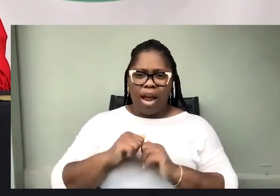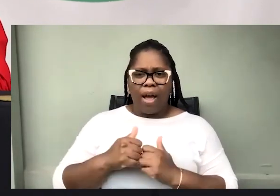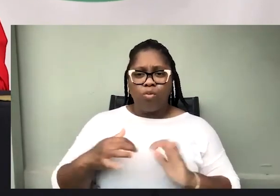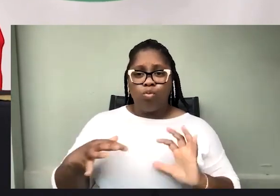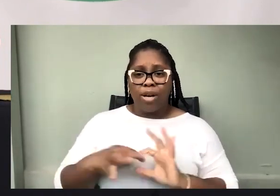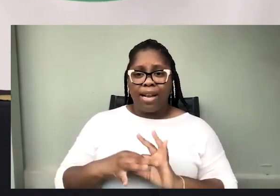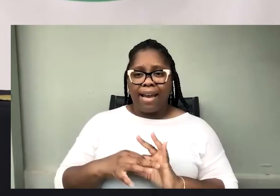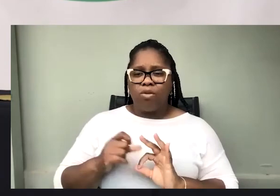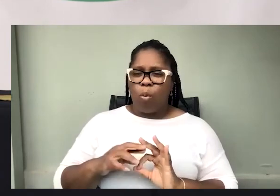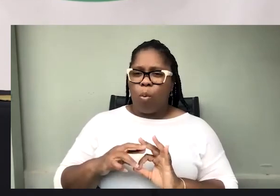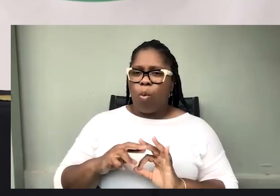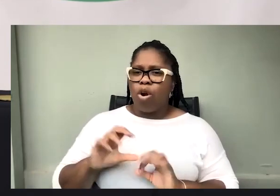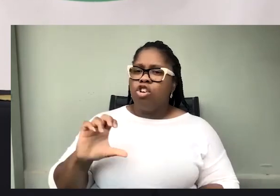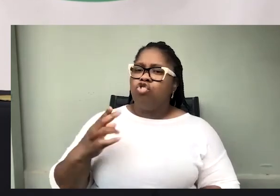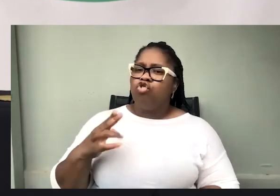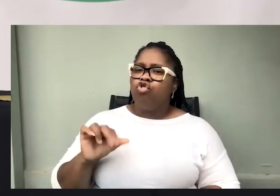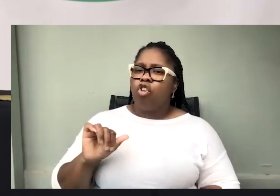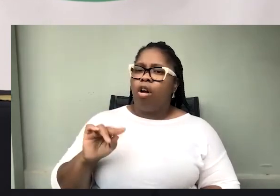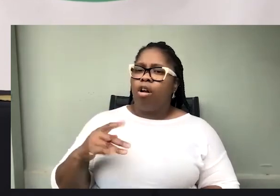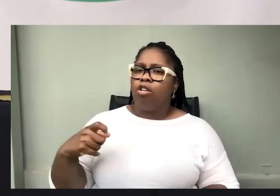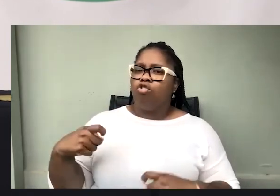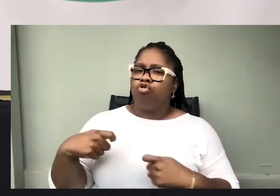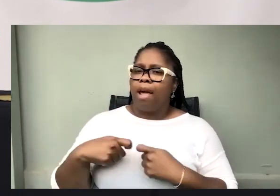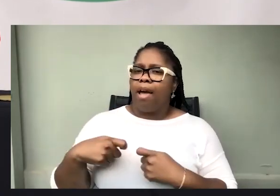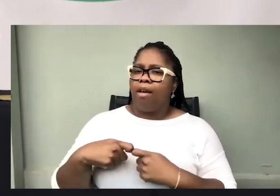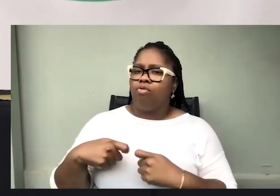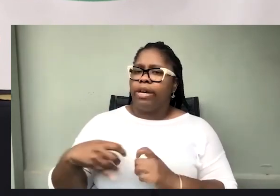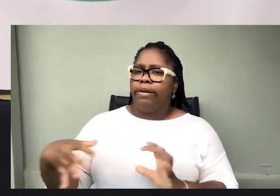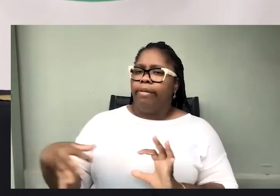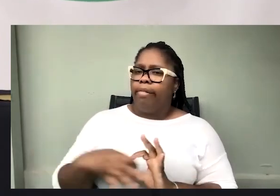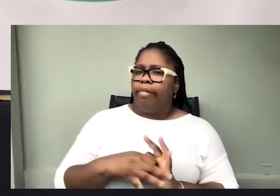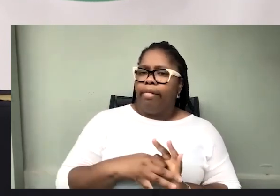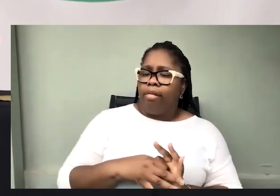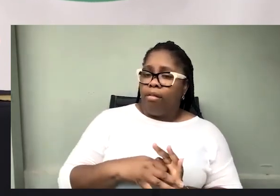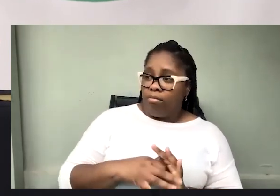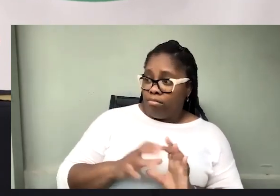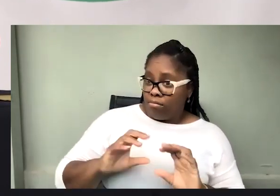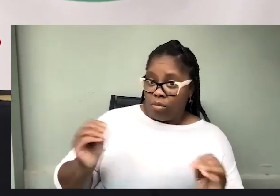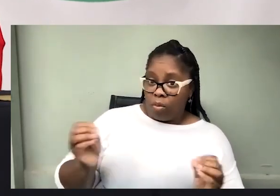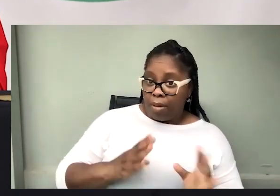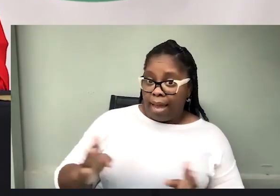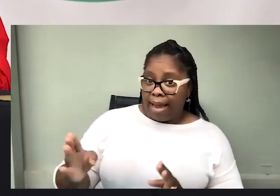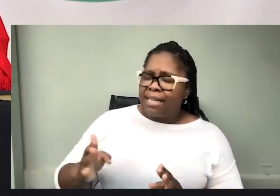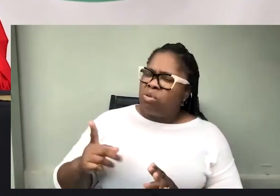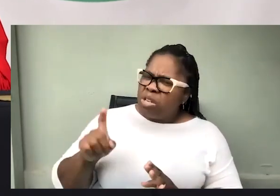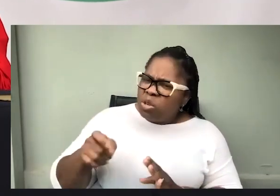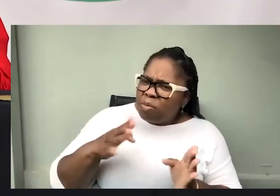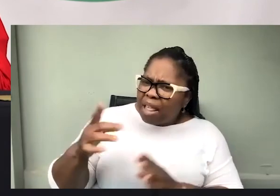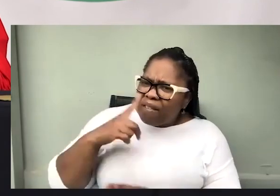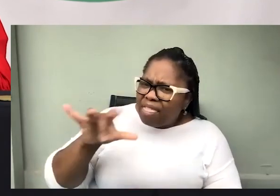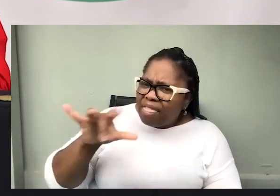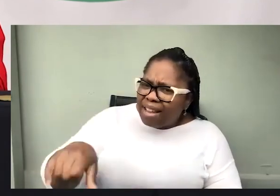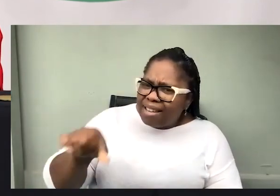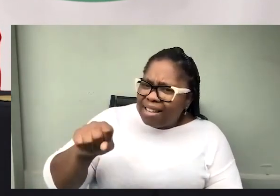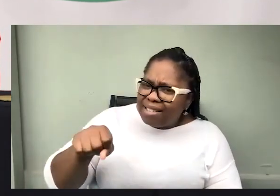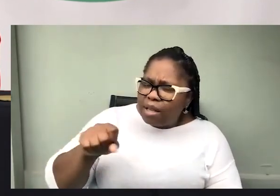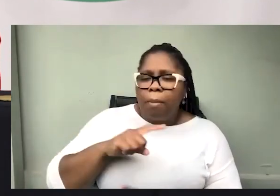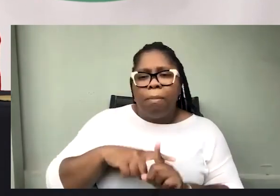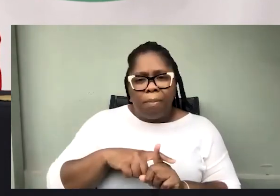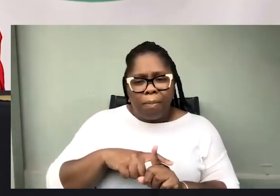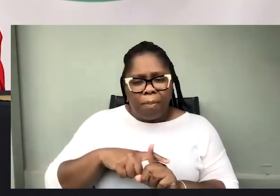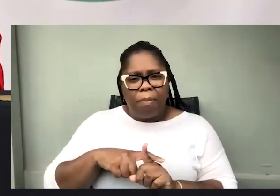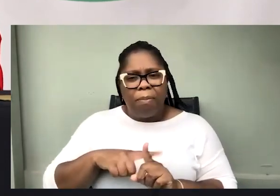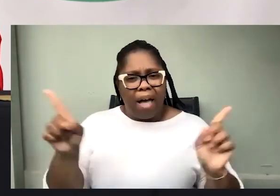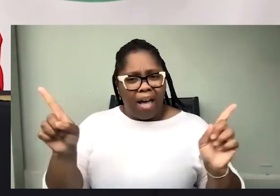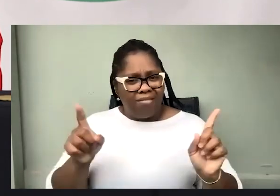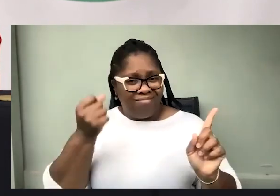connect or charge, I should say, and the infrastructure, we need to be planning and moving towards there, but we need to also keep in mind that we